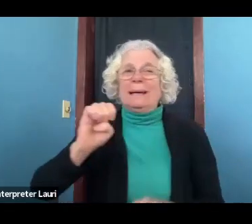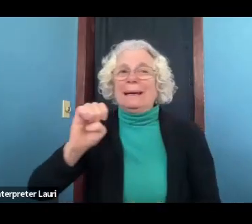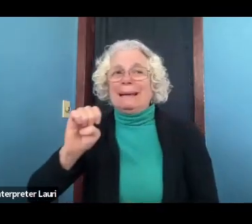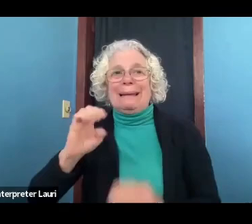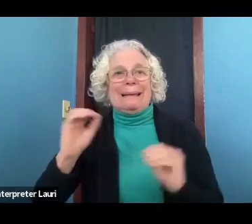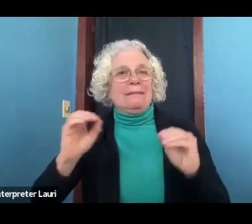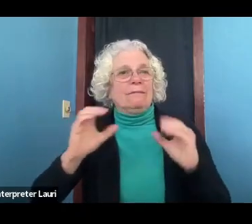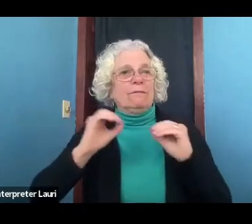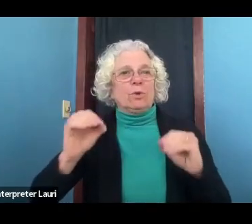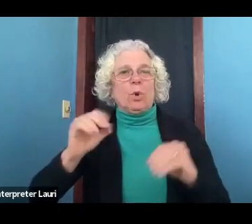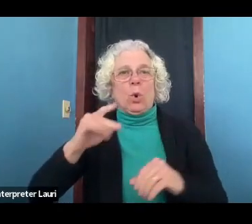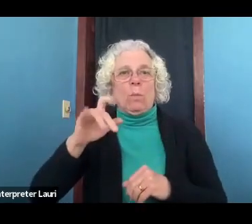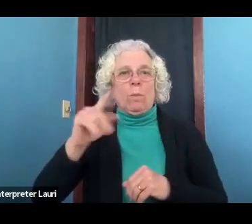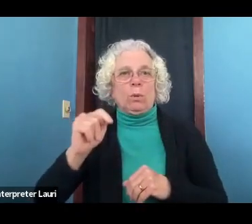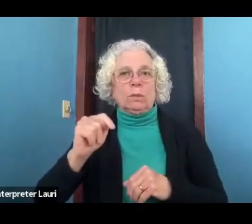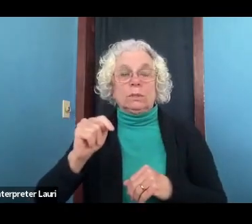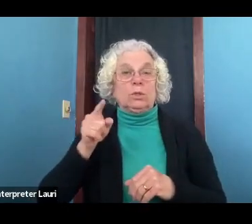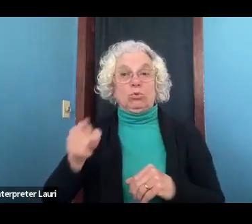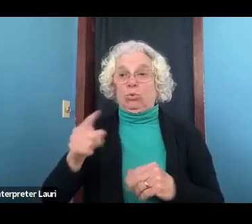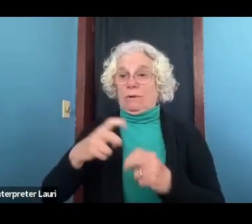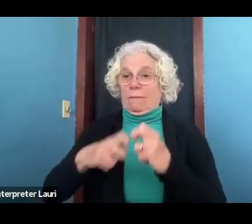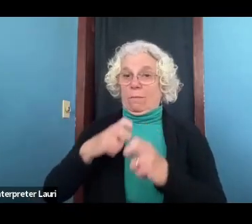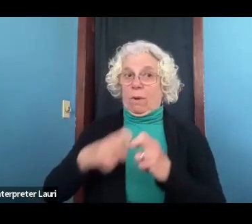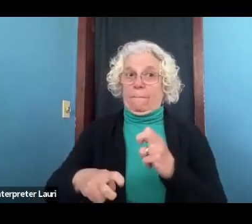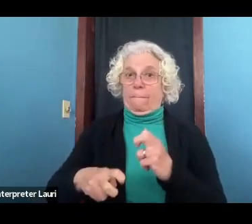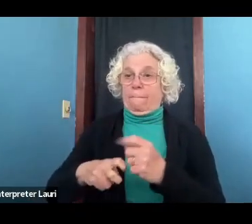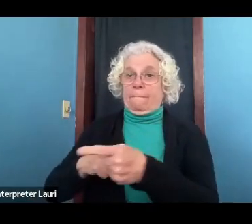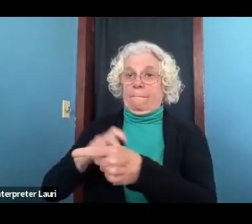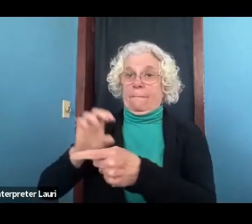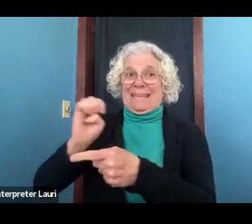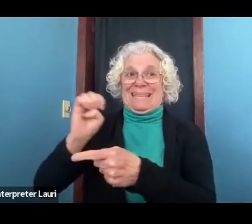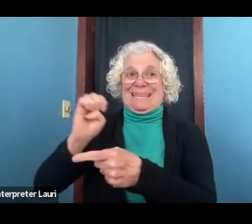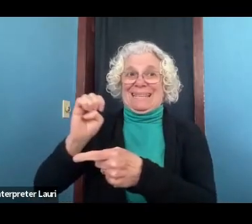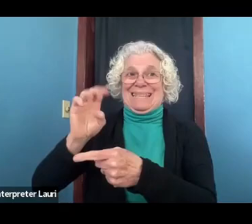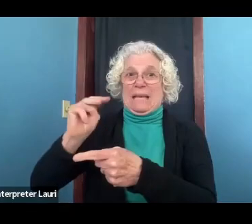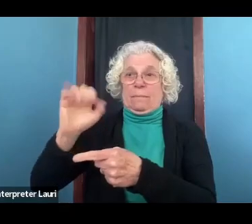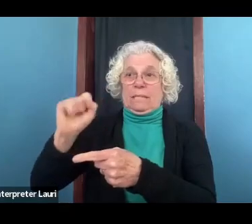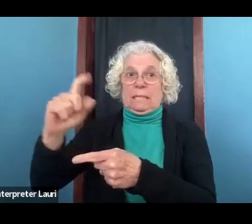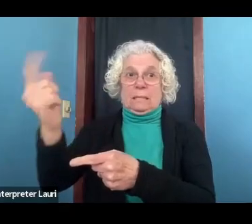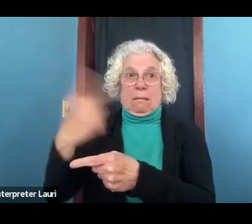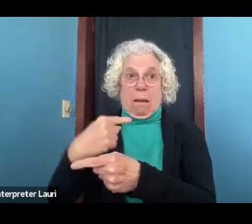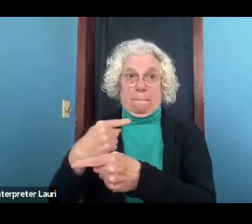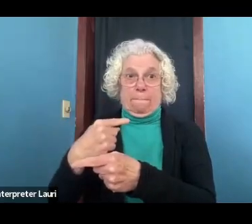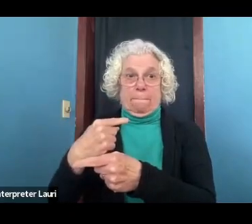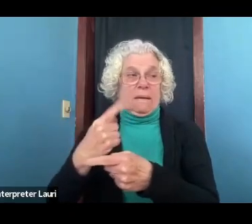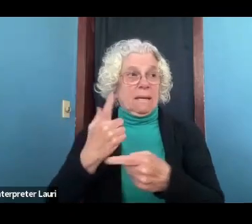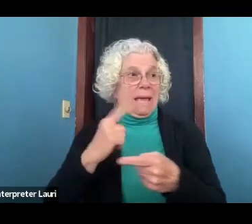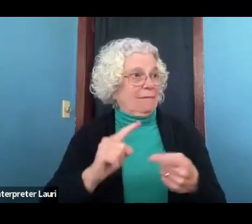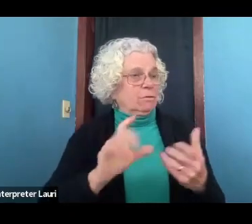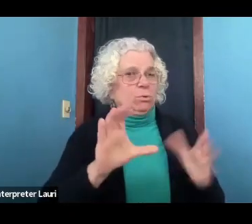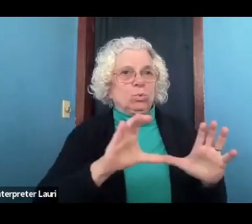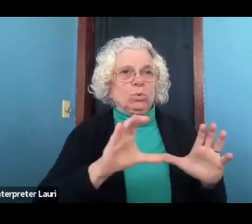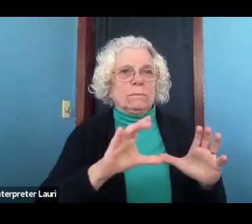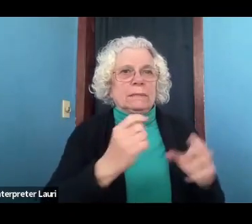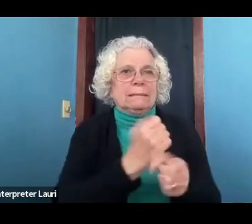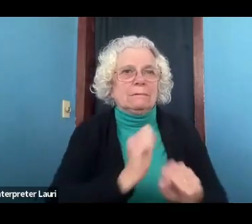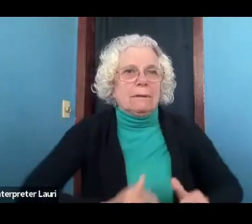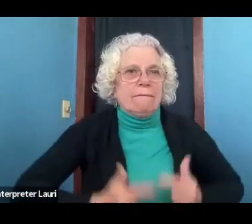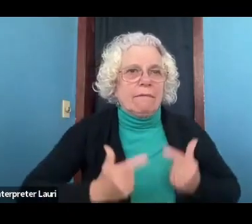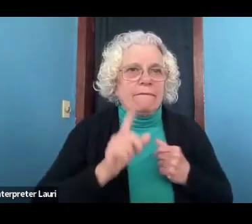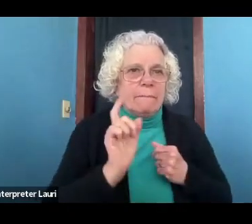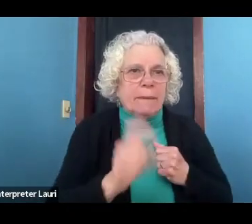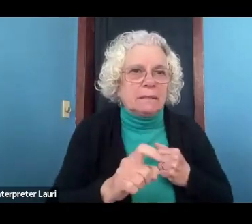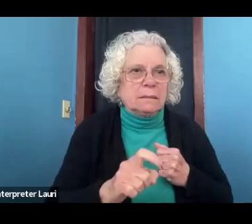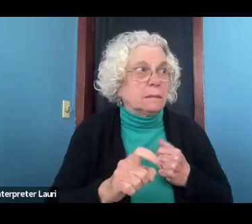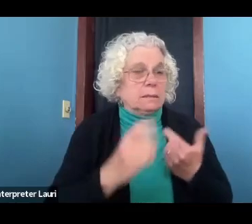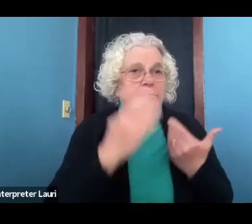are going to stabilize you and get you to a healthcare provider setting like a hospital. Well, where then at that